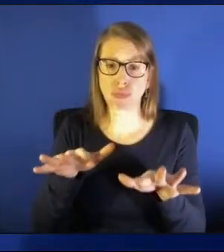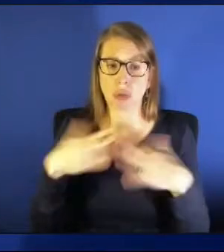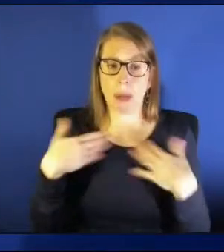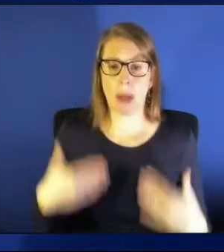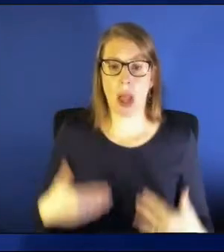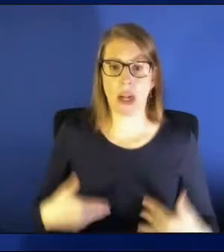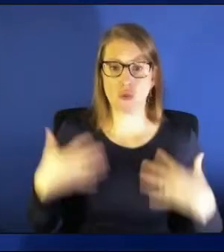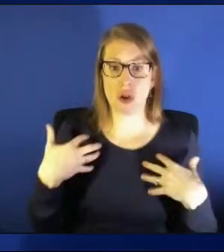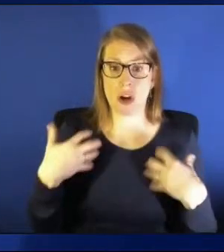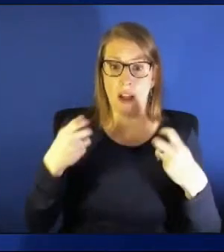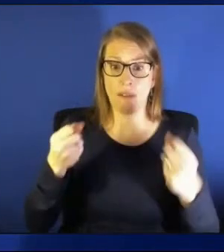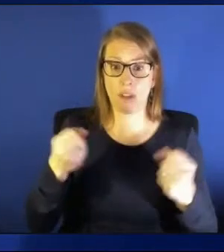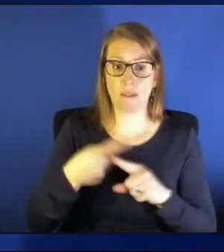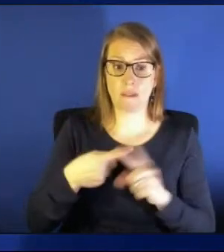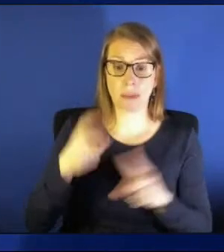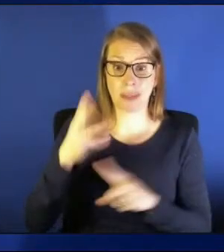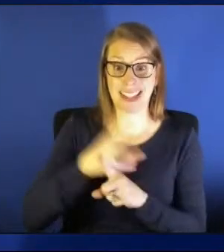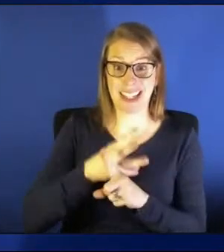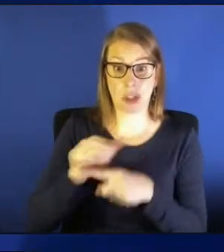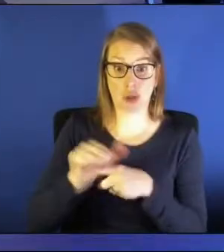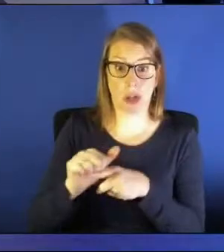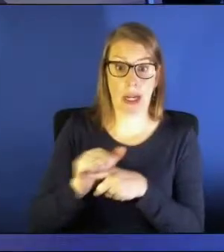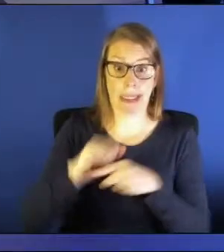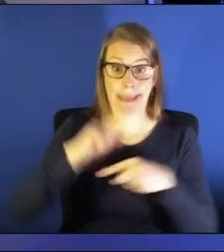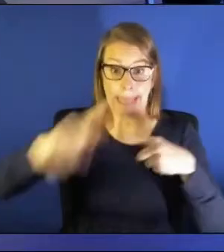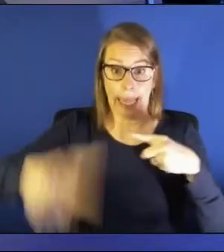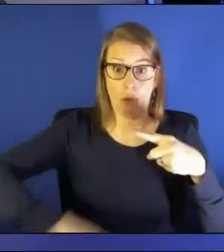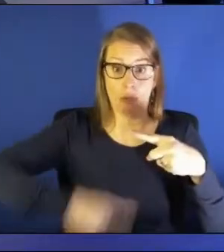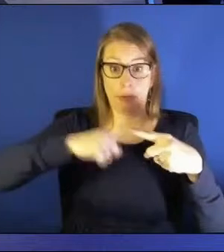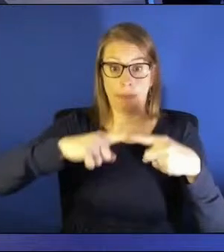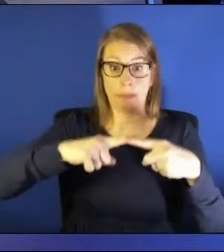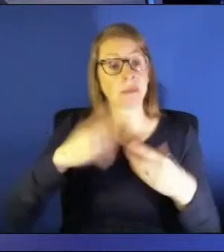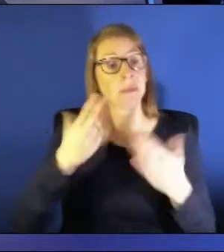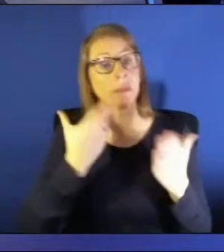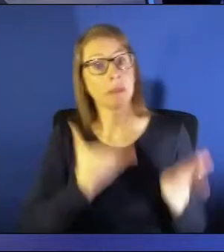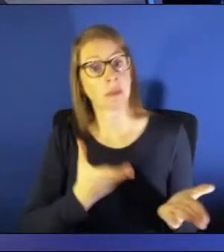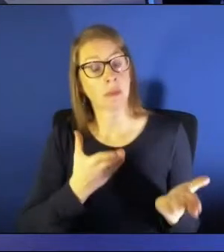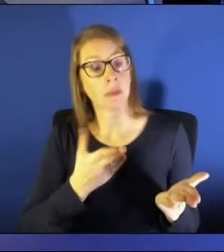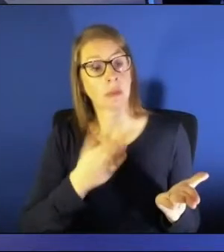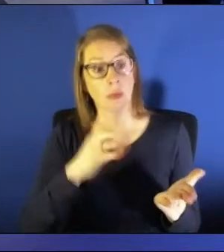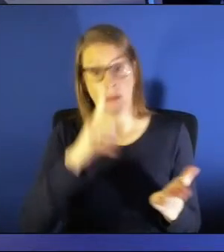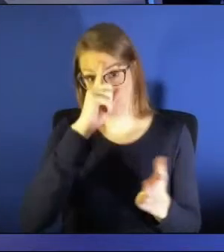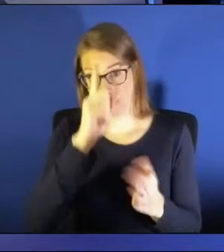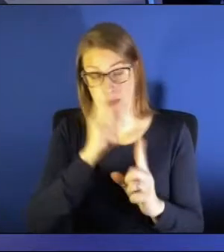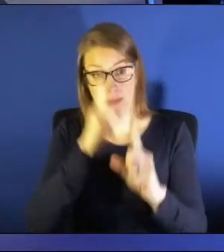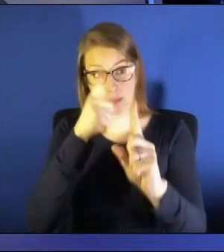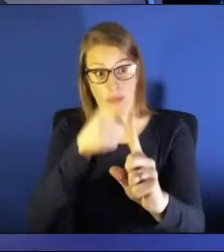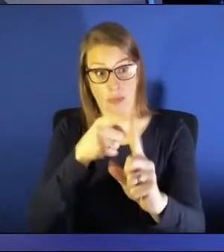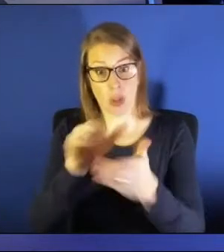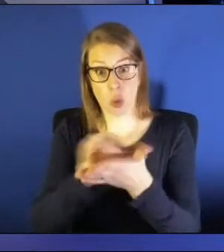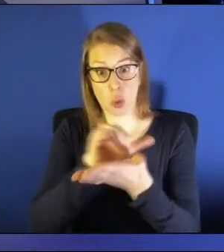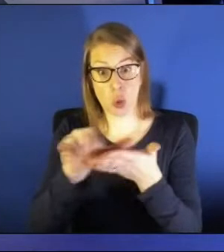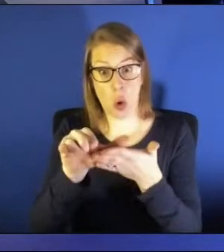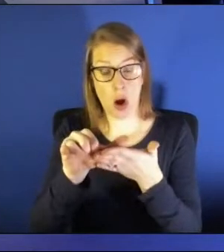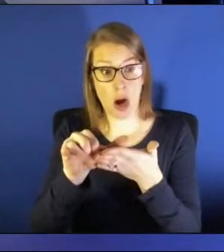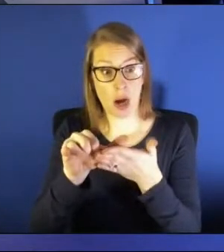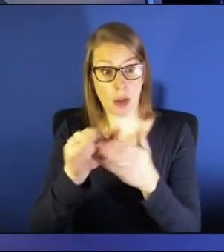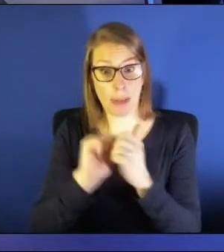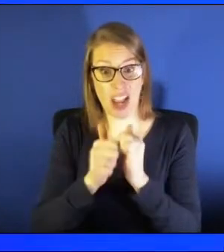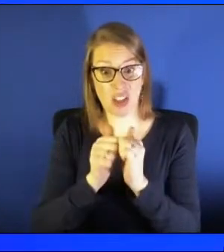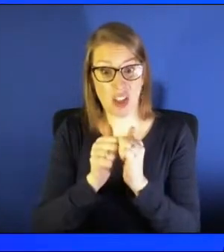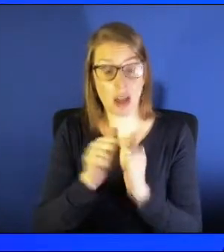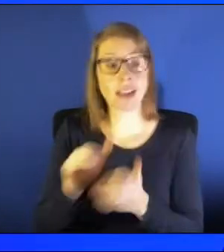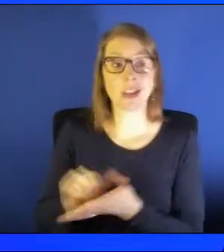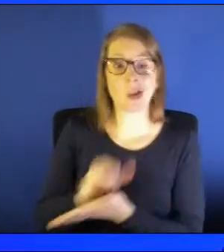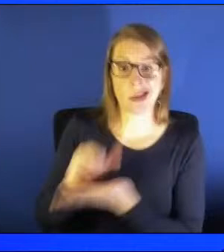this, 6-month training cycle. Dr. Linski, a dream of yours is to run in the New York Marathon, or? I would love to do New York City